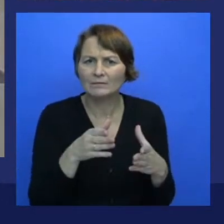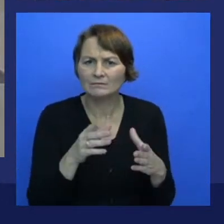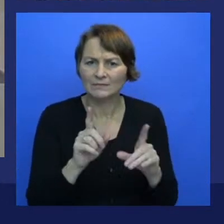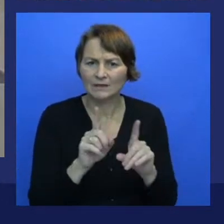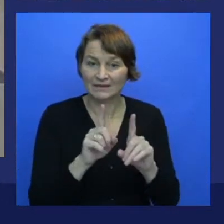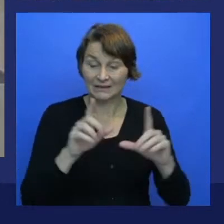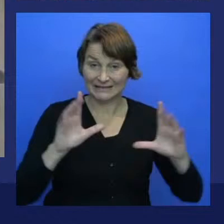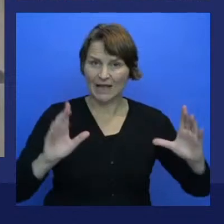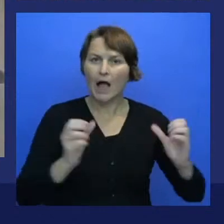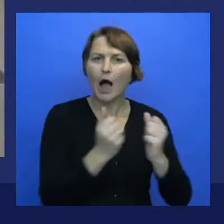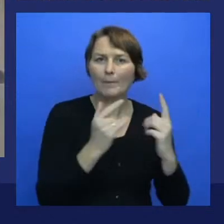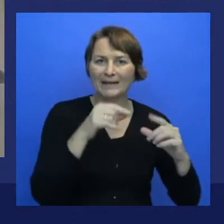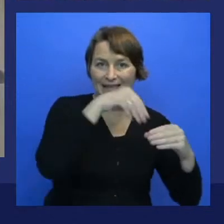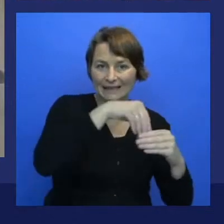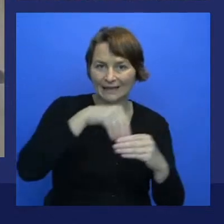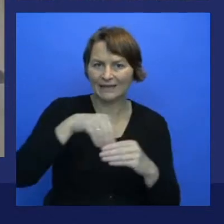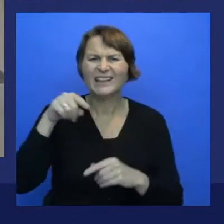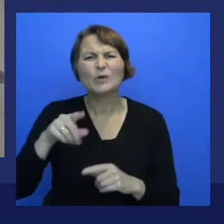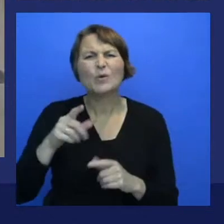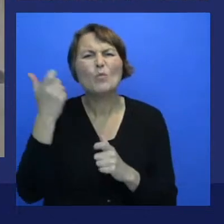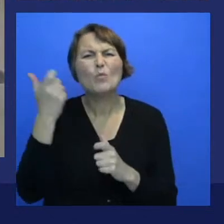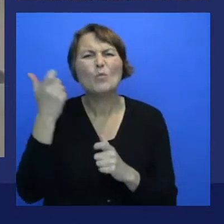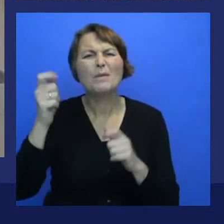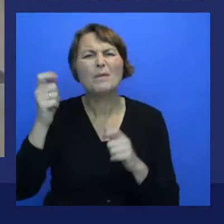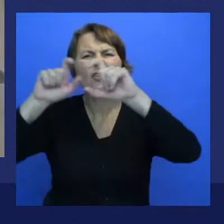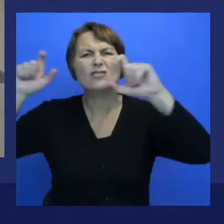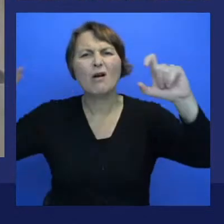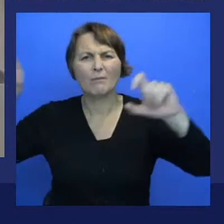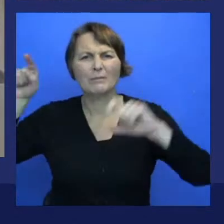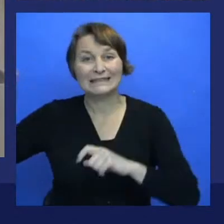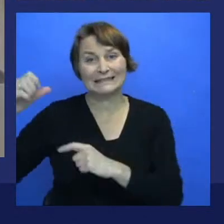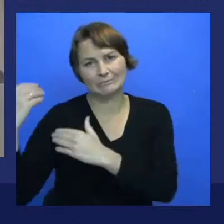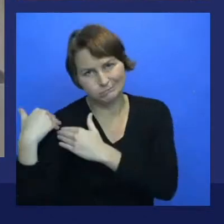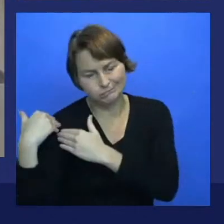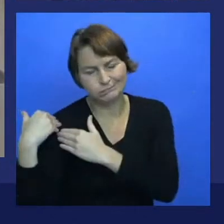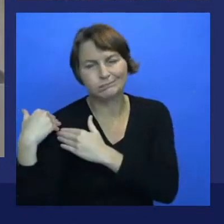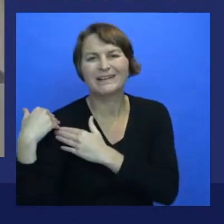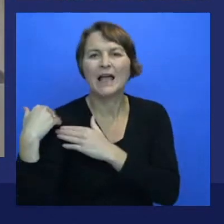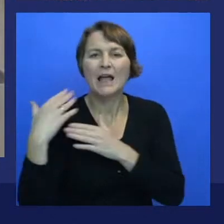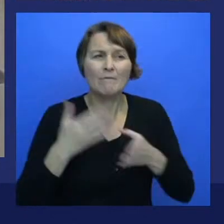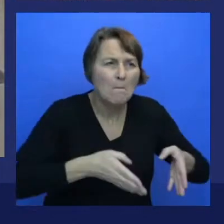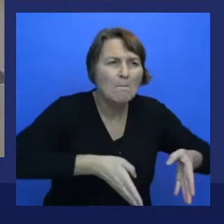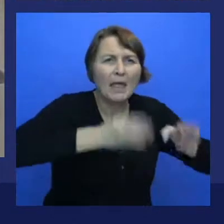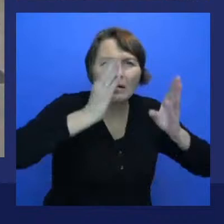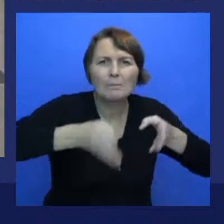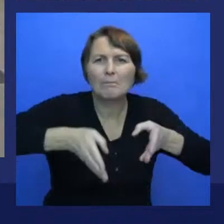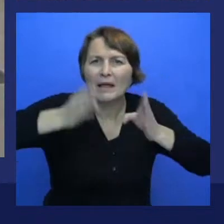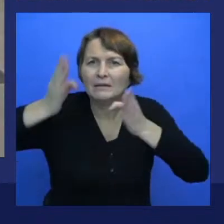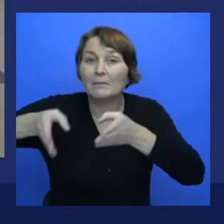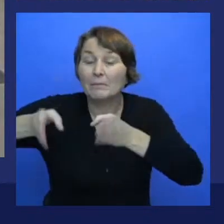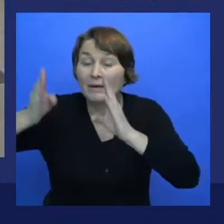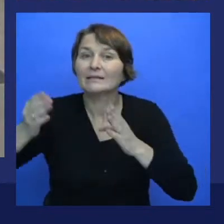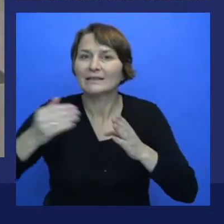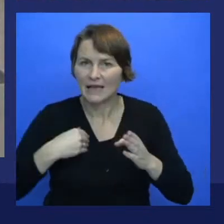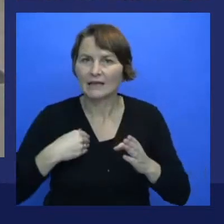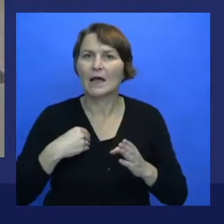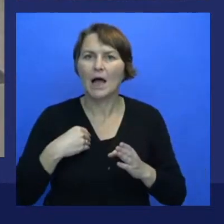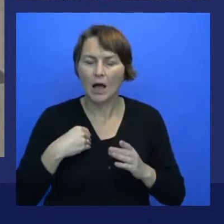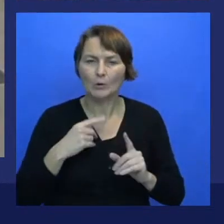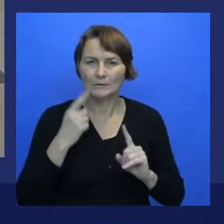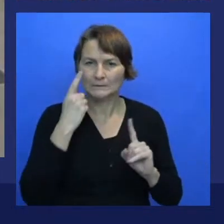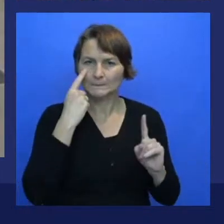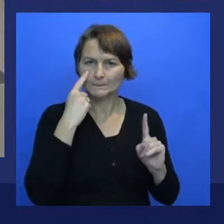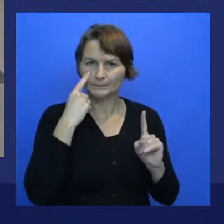large company that manages buildings. They now have this running on premises because obviously you don't want this